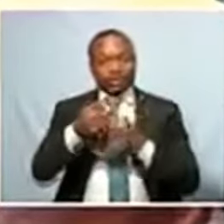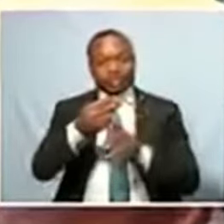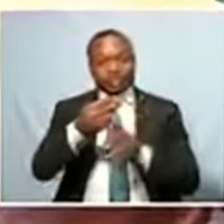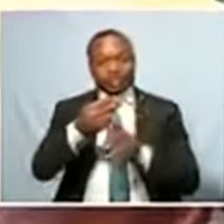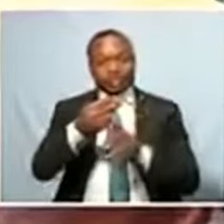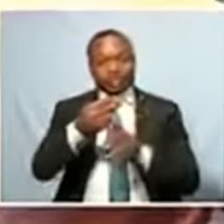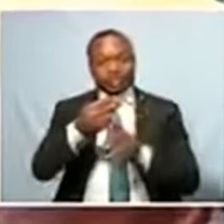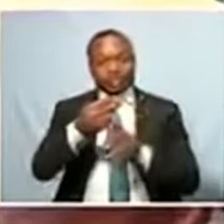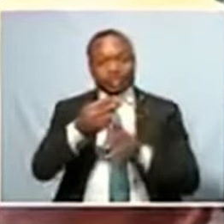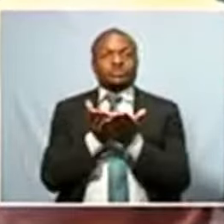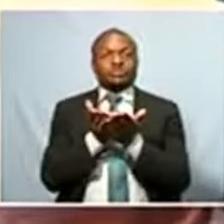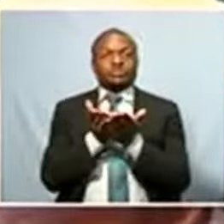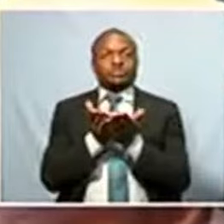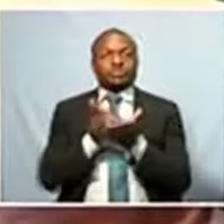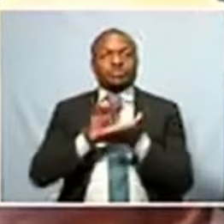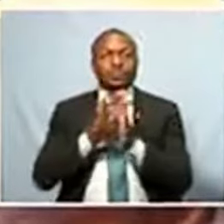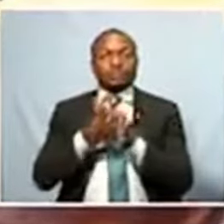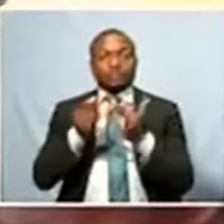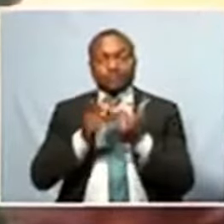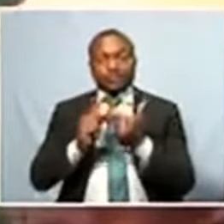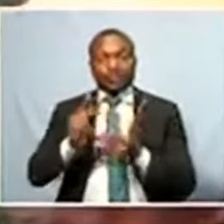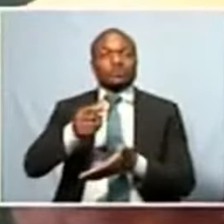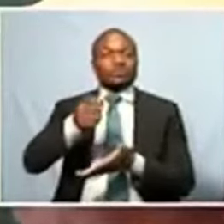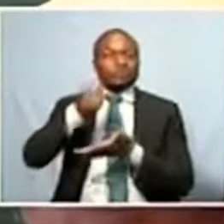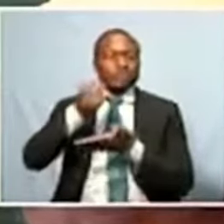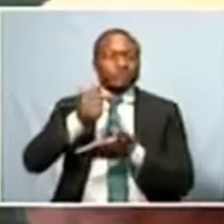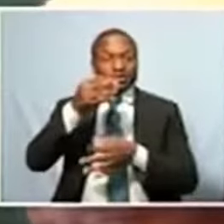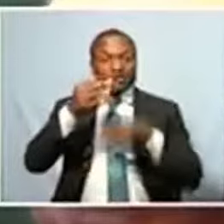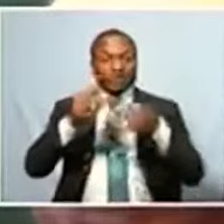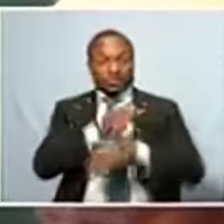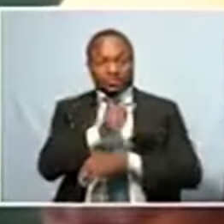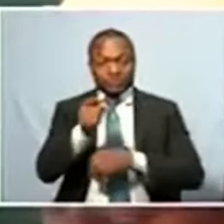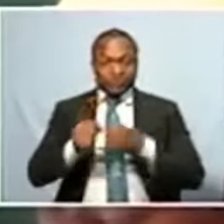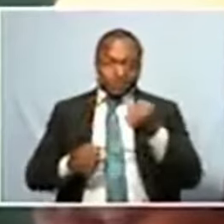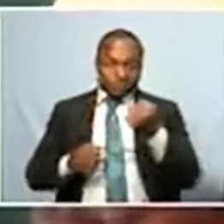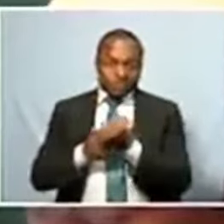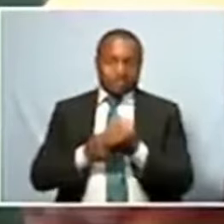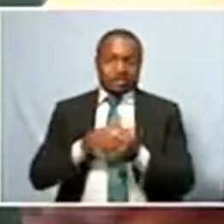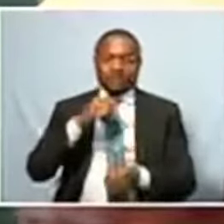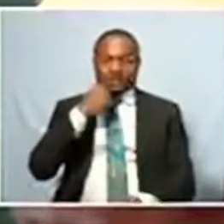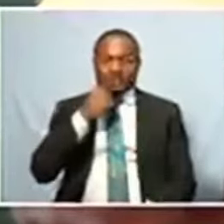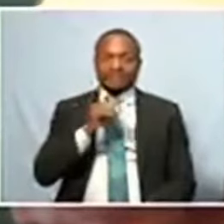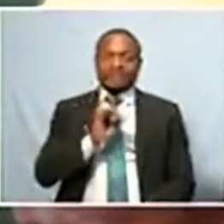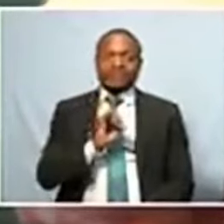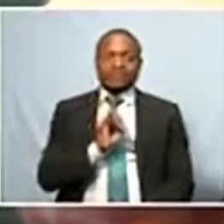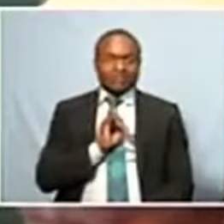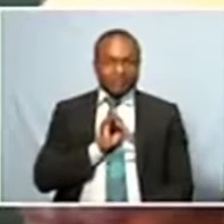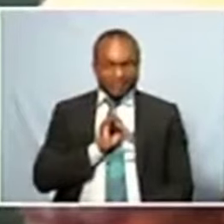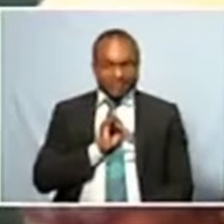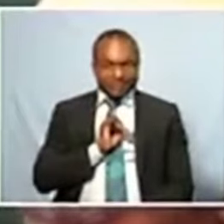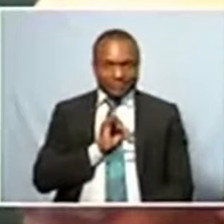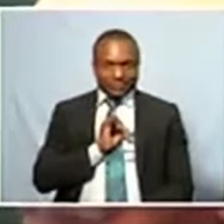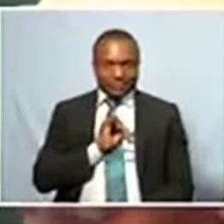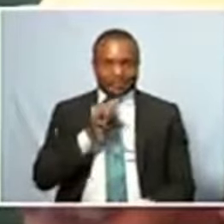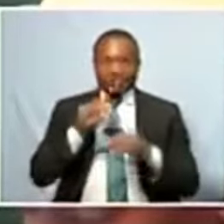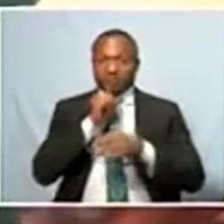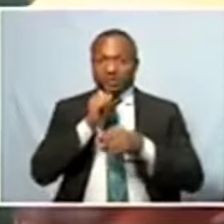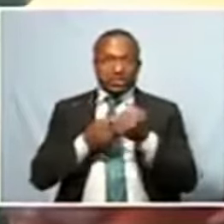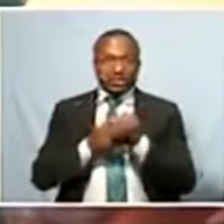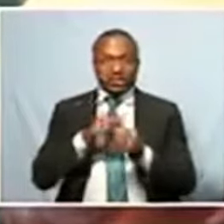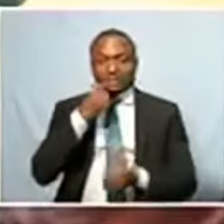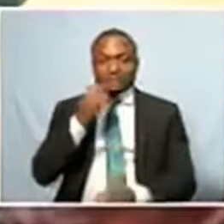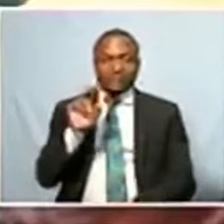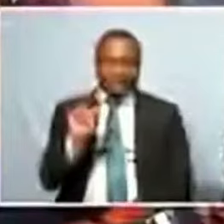outlined in the Yellow Book, stands part of the estimate. As many as of that opinion say aye. Of